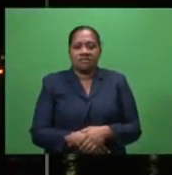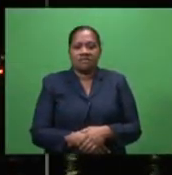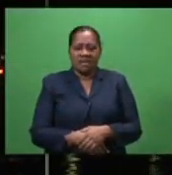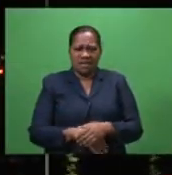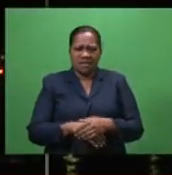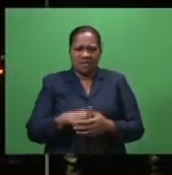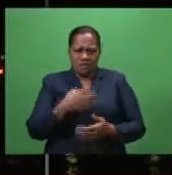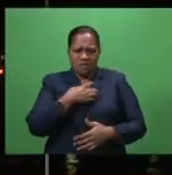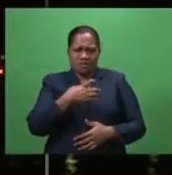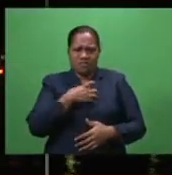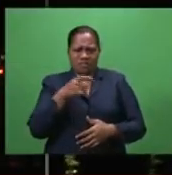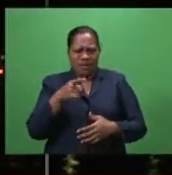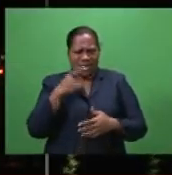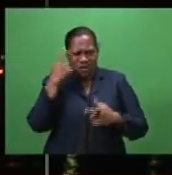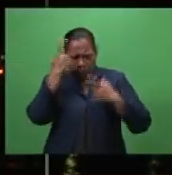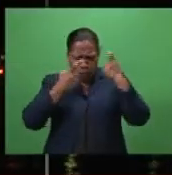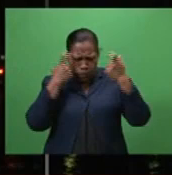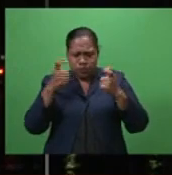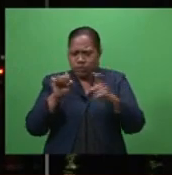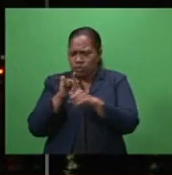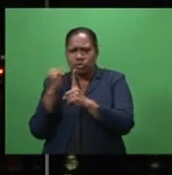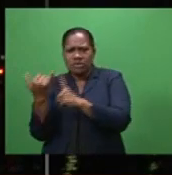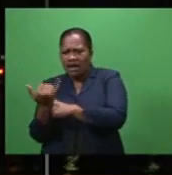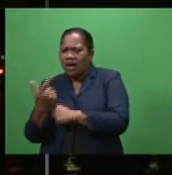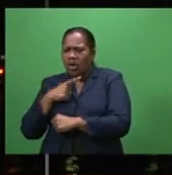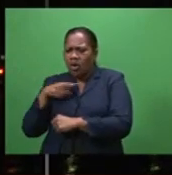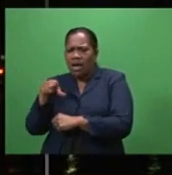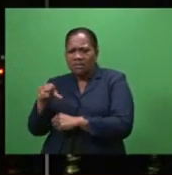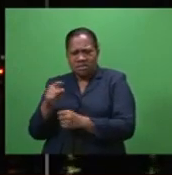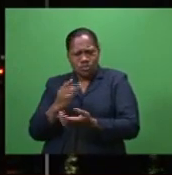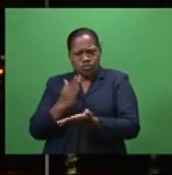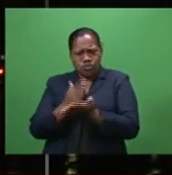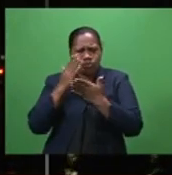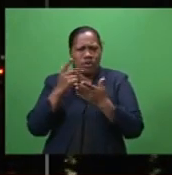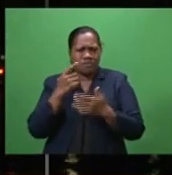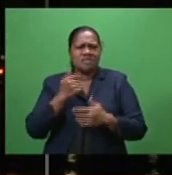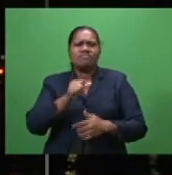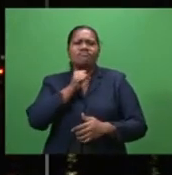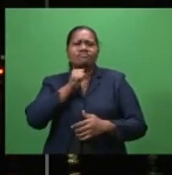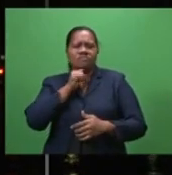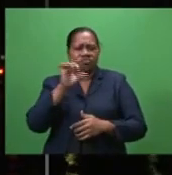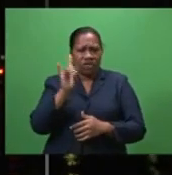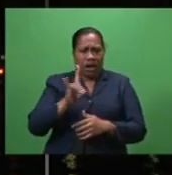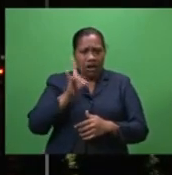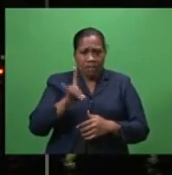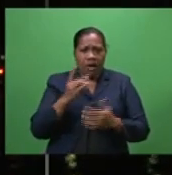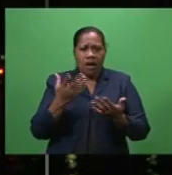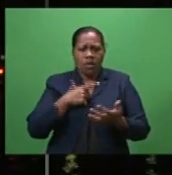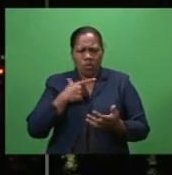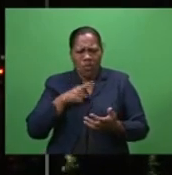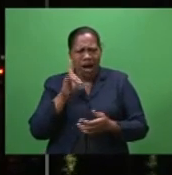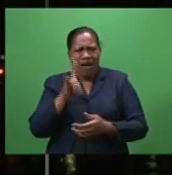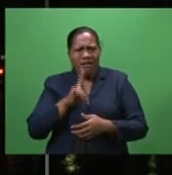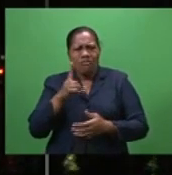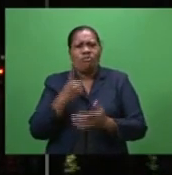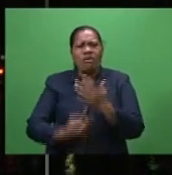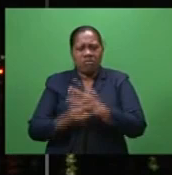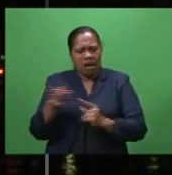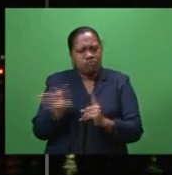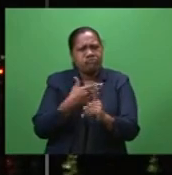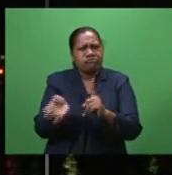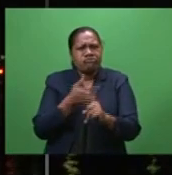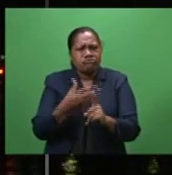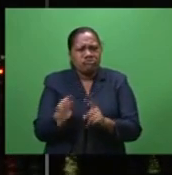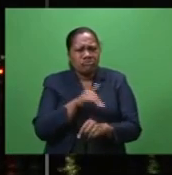Increasing concerns have been raised with the Society for the Prevention of Cruelty to Animals regarding the mistreatment of animals by owners and people